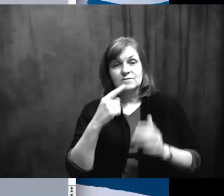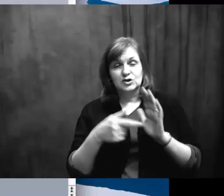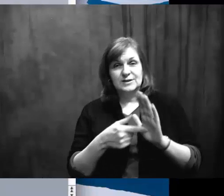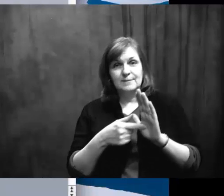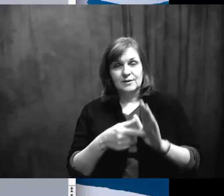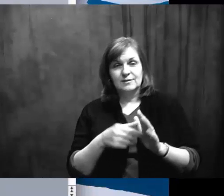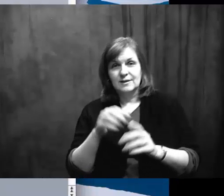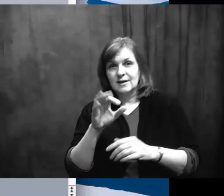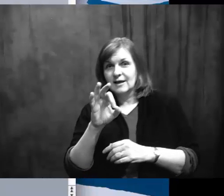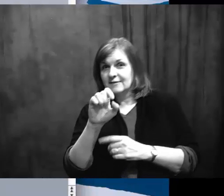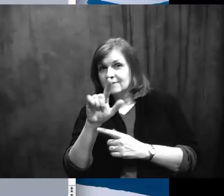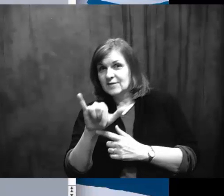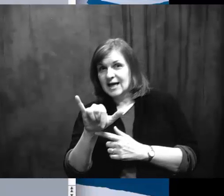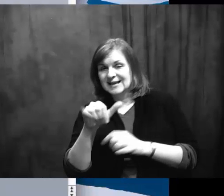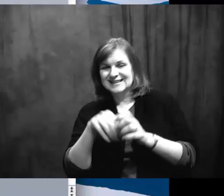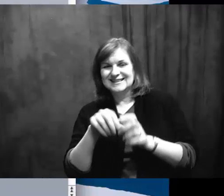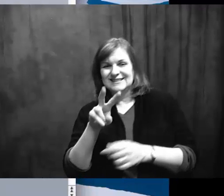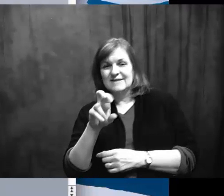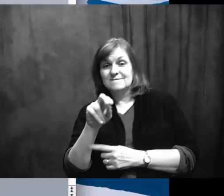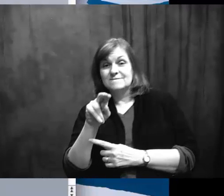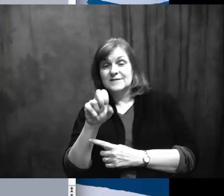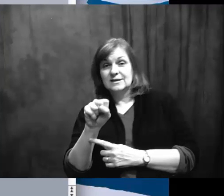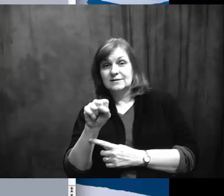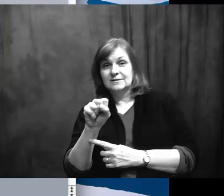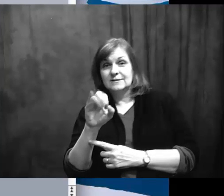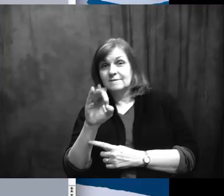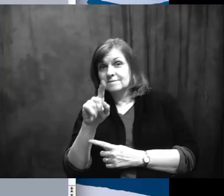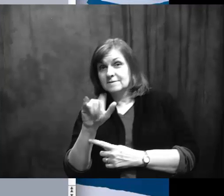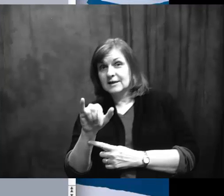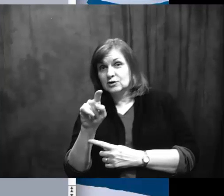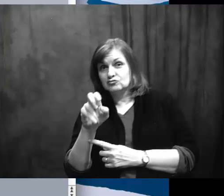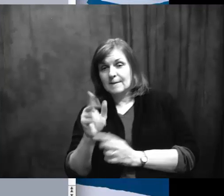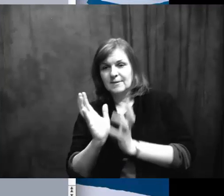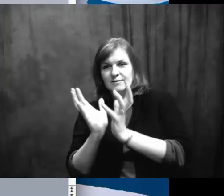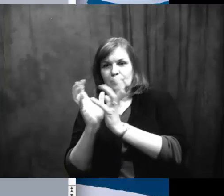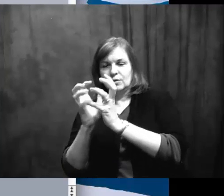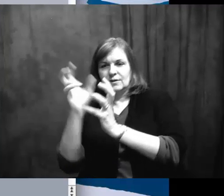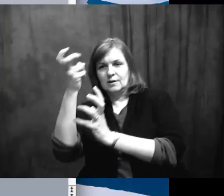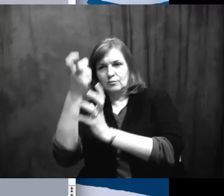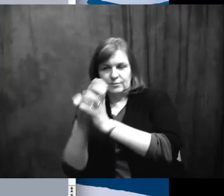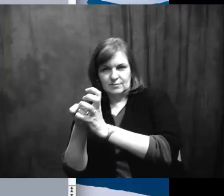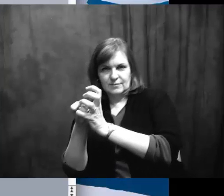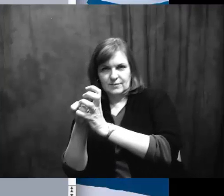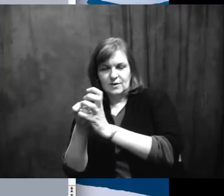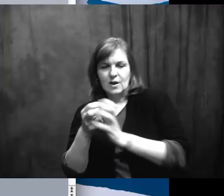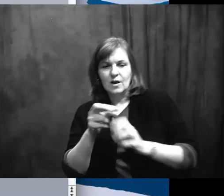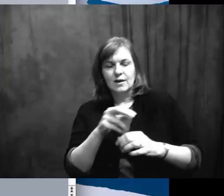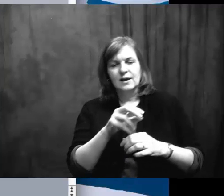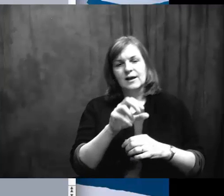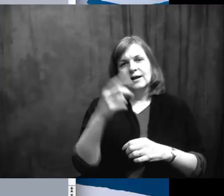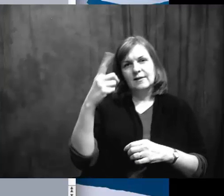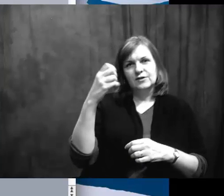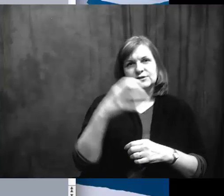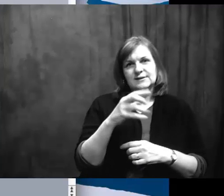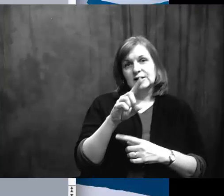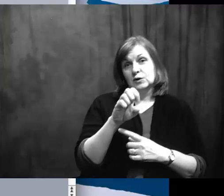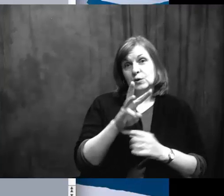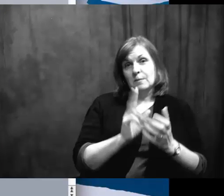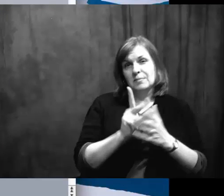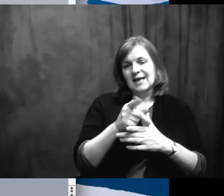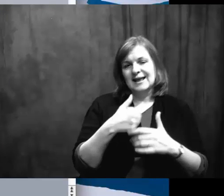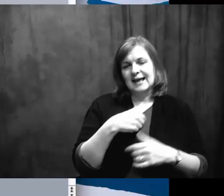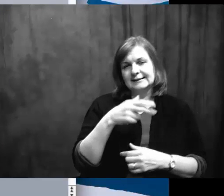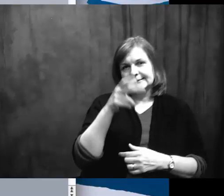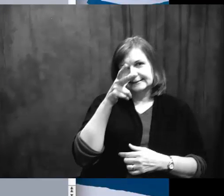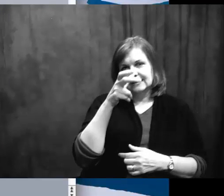So you see here flies stuck in our Venus flytrap and a larger winged probably ant